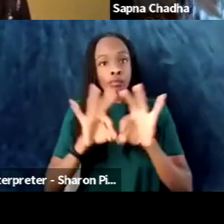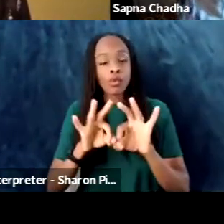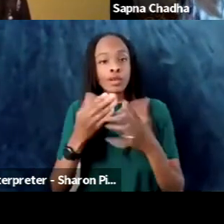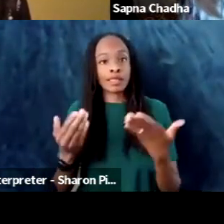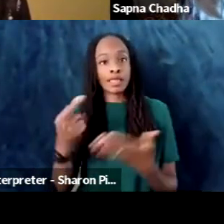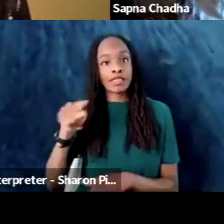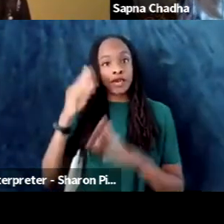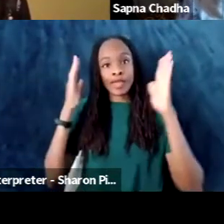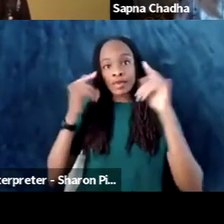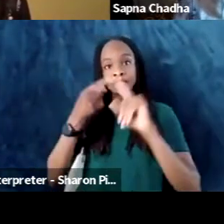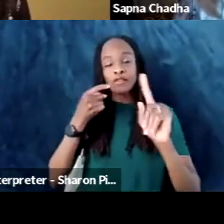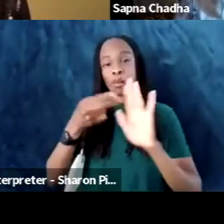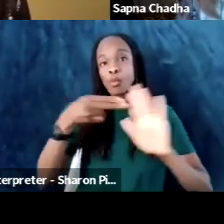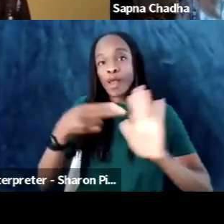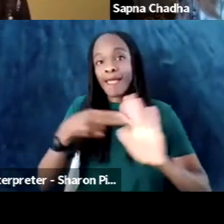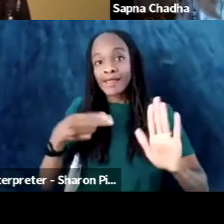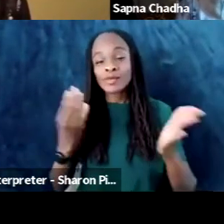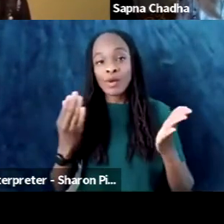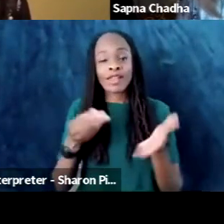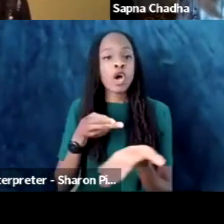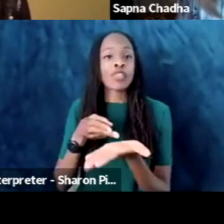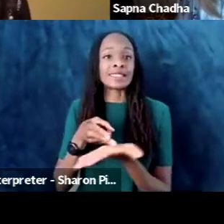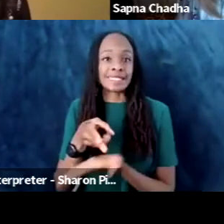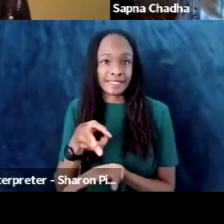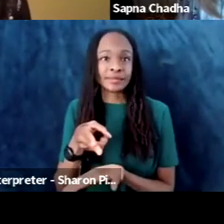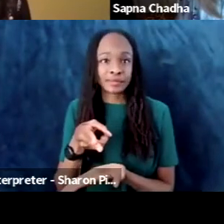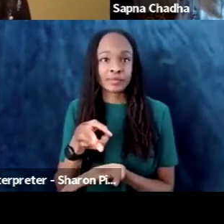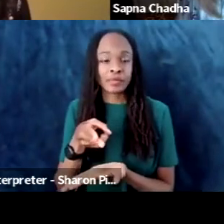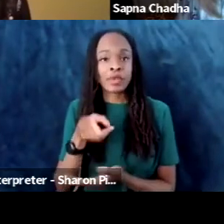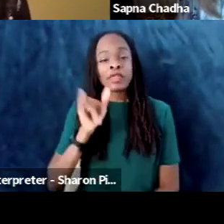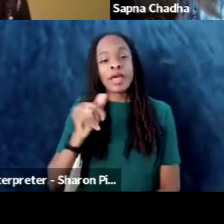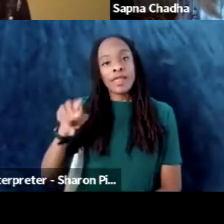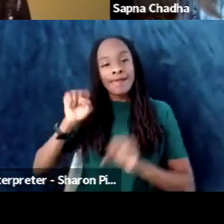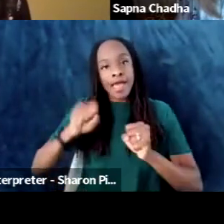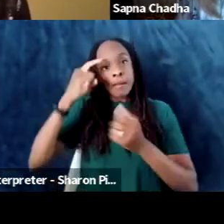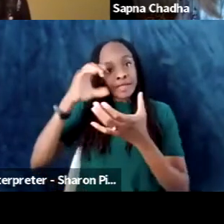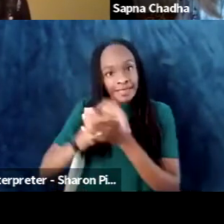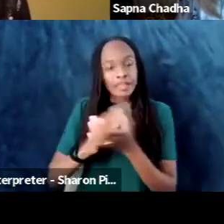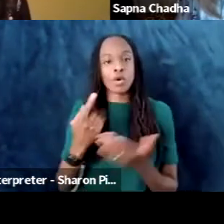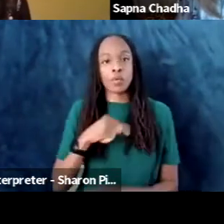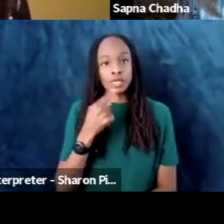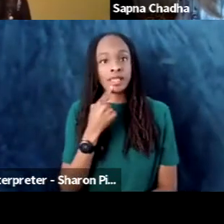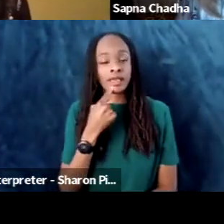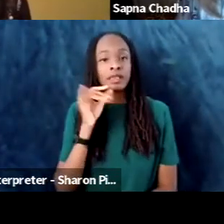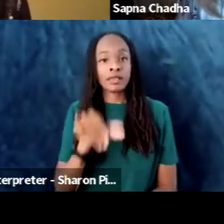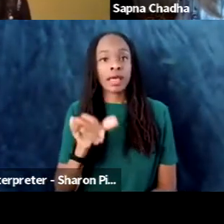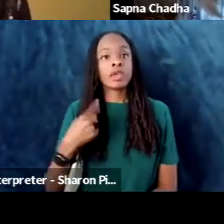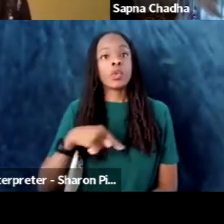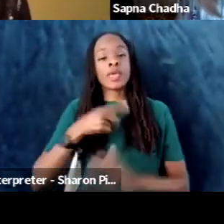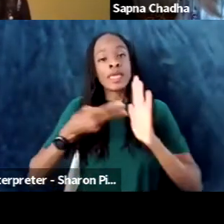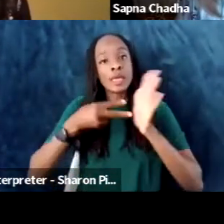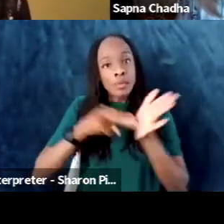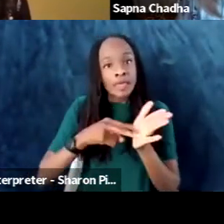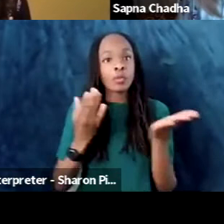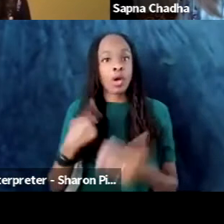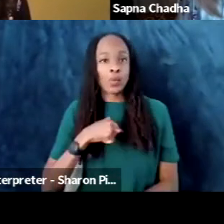brands is authenticity, that they can believe what we're saying and that we mean what we